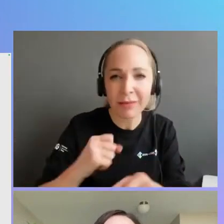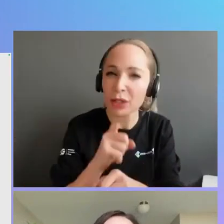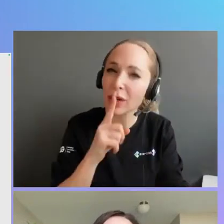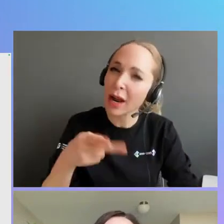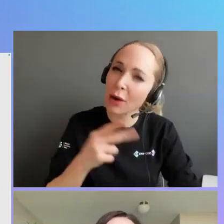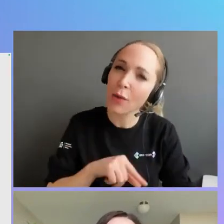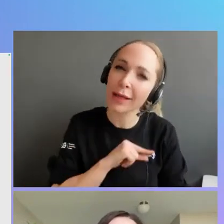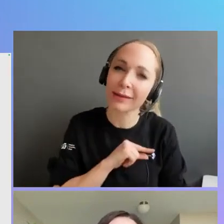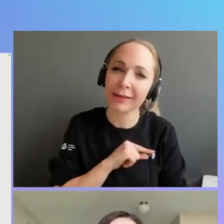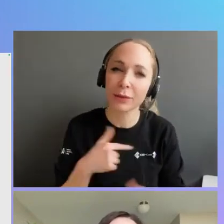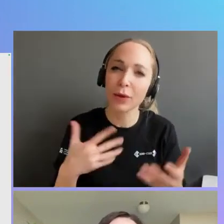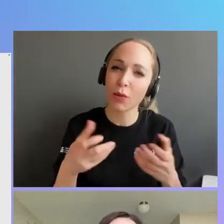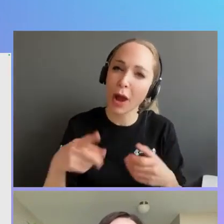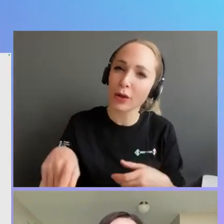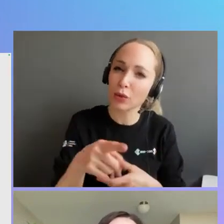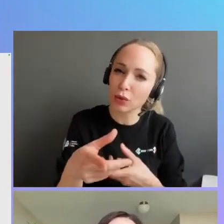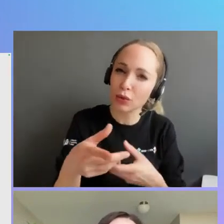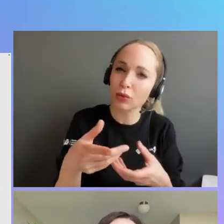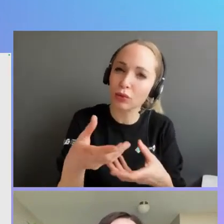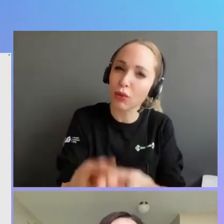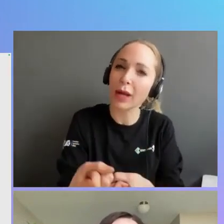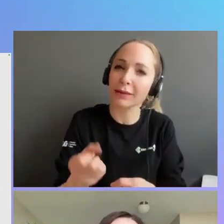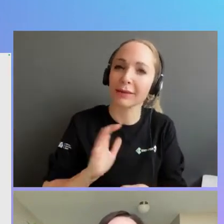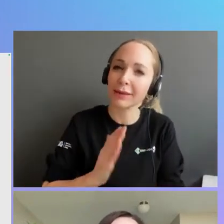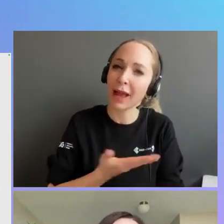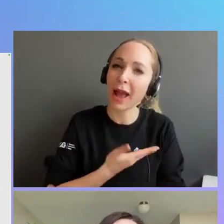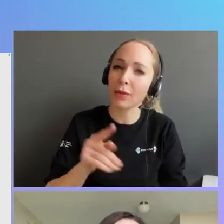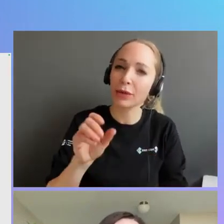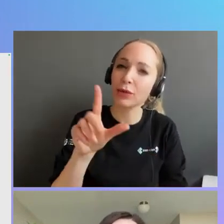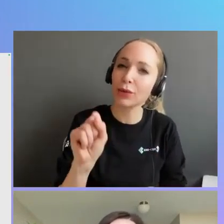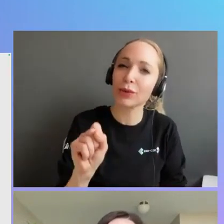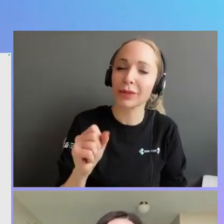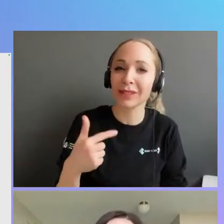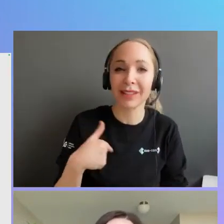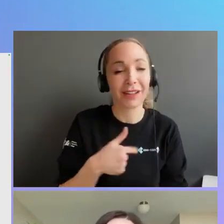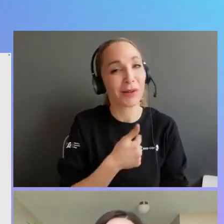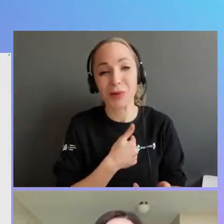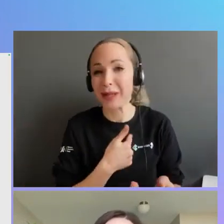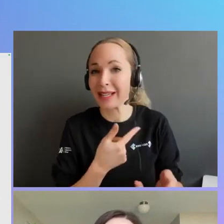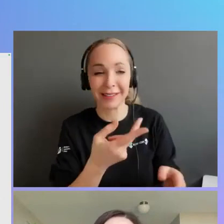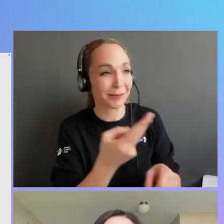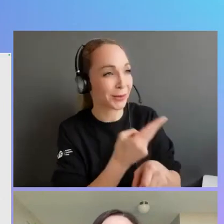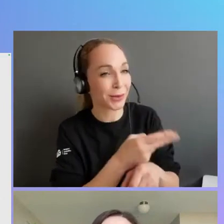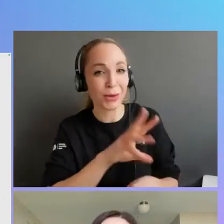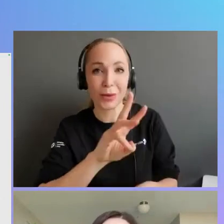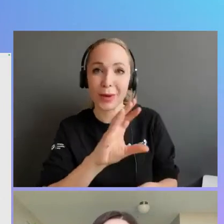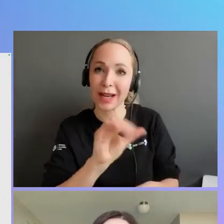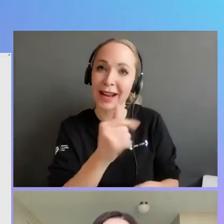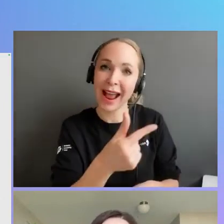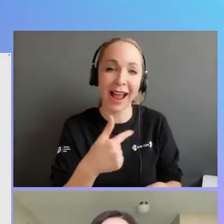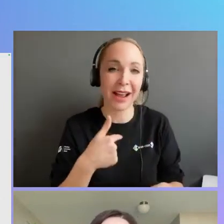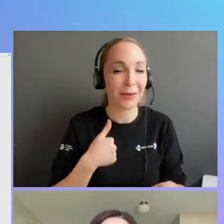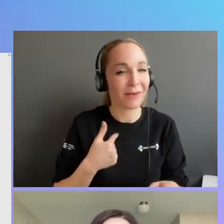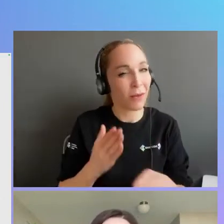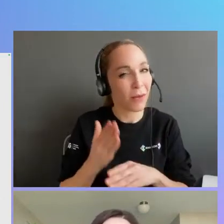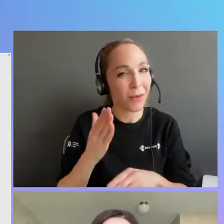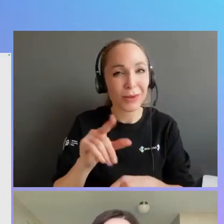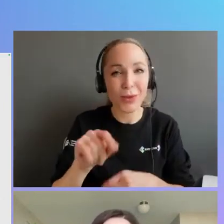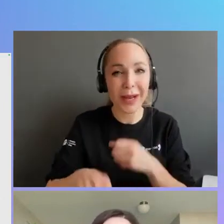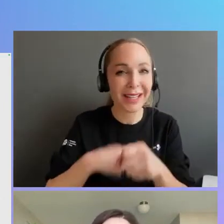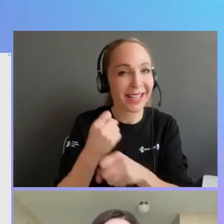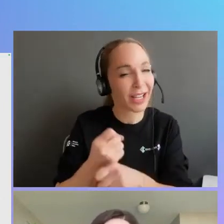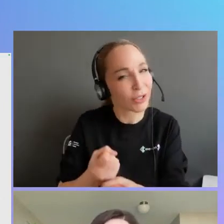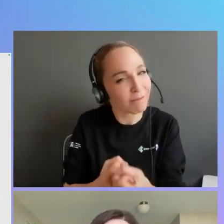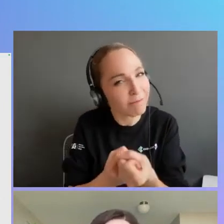have our own interpretation of WCAG that's backed by our over 20 years of experience in digital accessibility. What's been really cool working here that